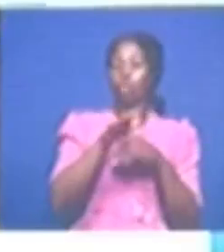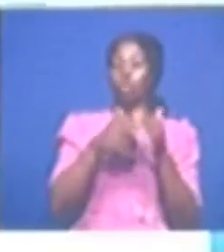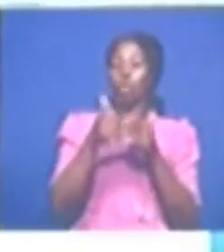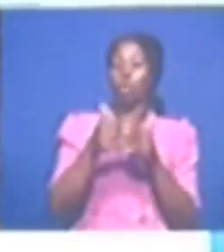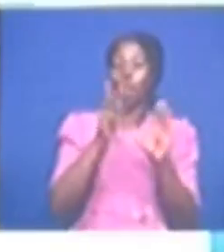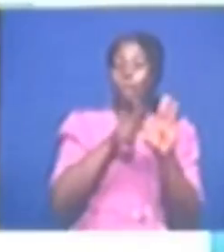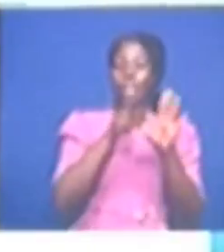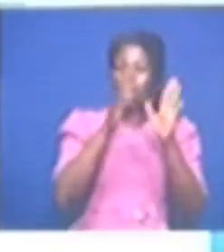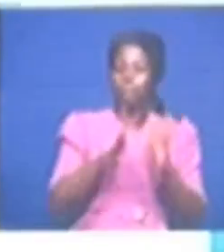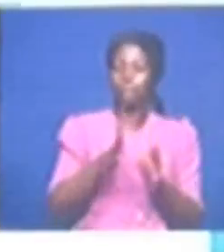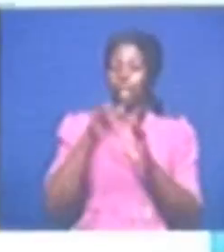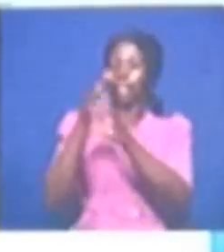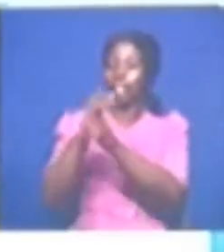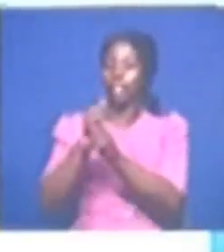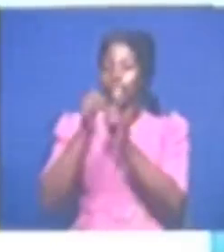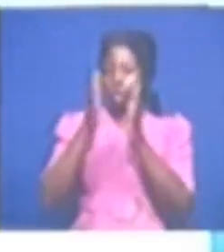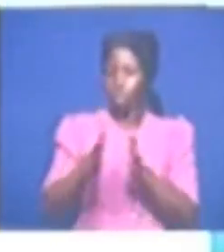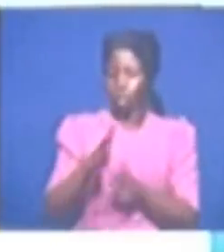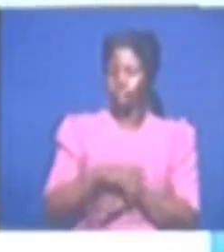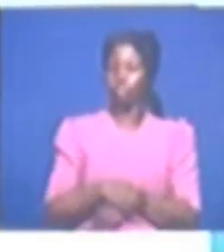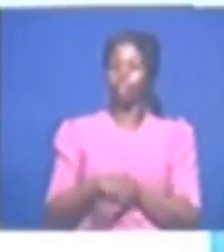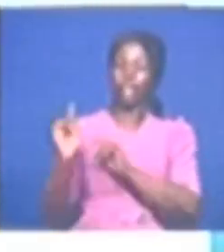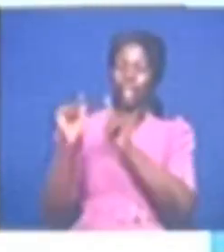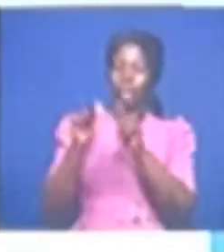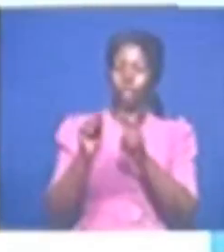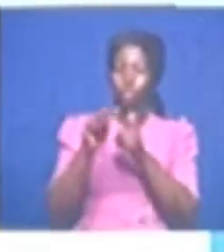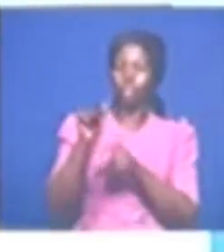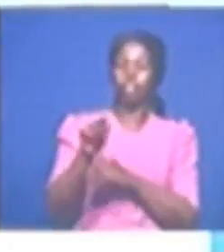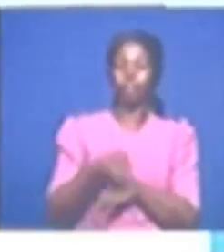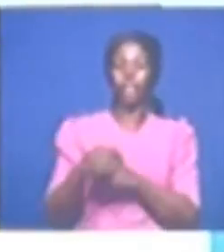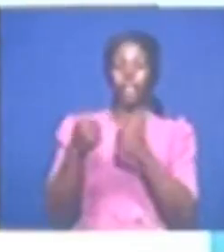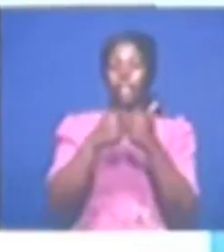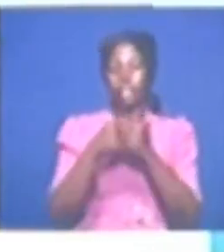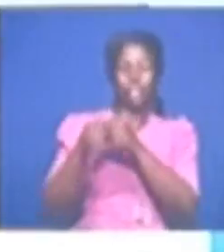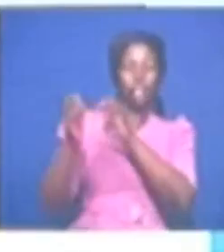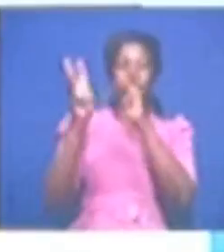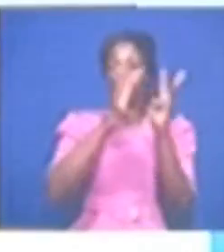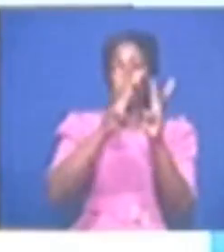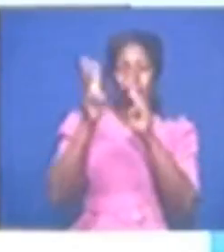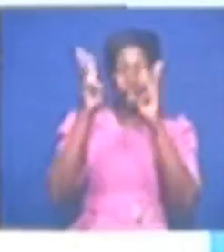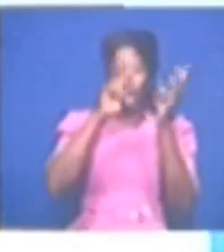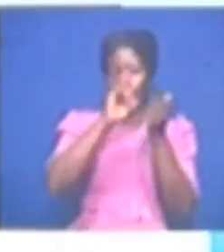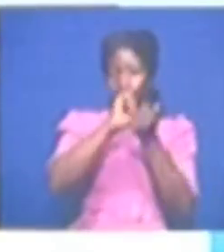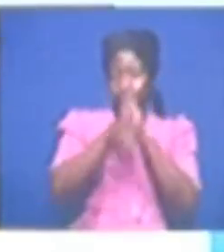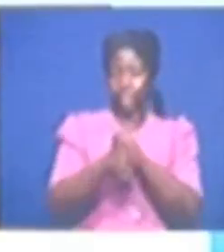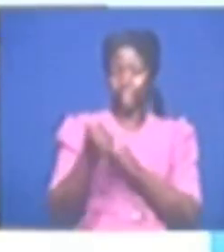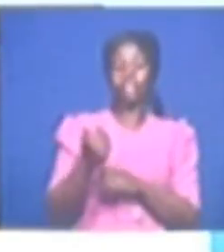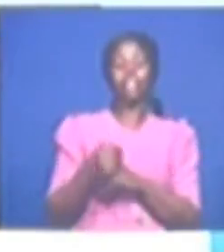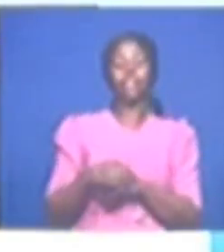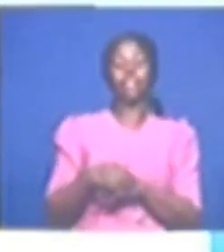So coming to this, the challenge of climate change is that we have not been, the awareness, though it affects many